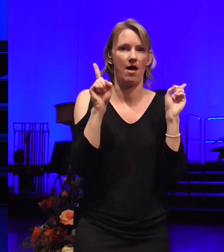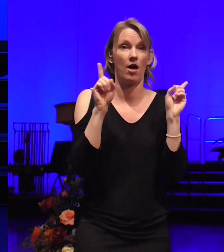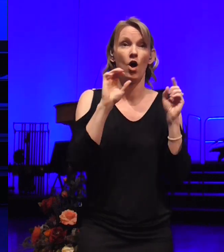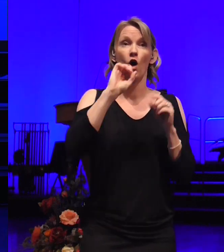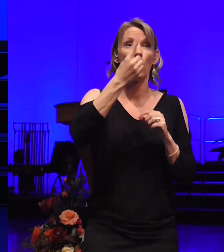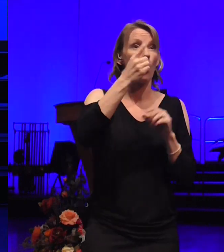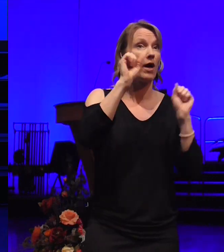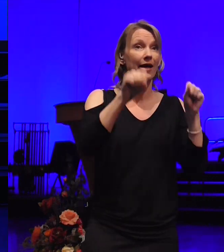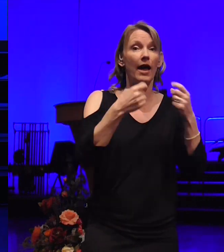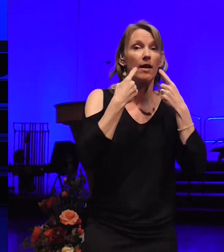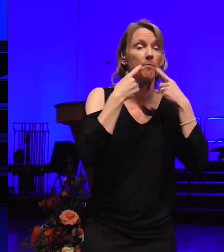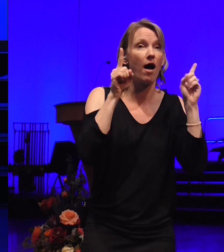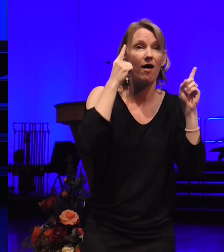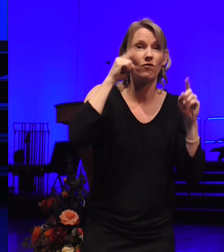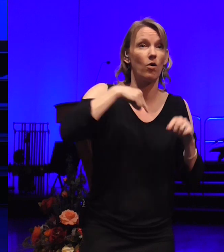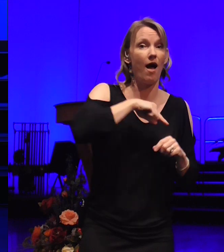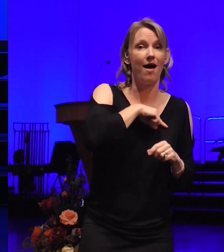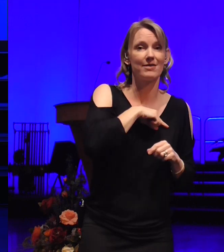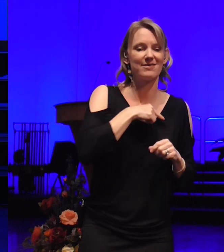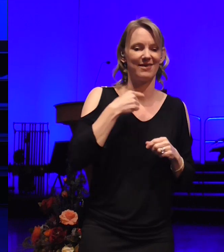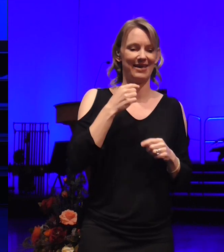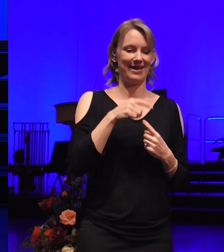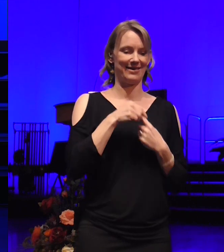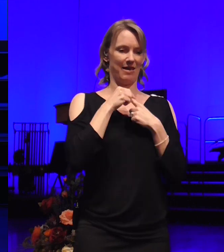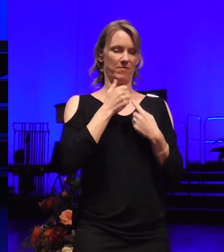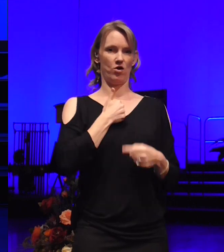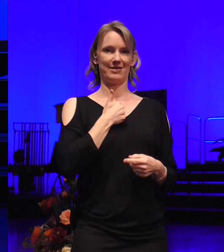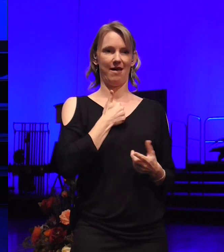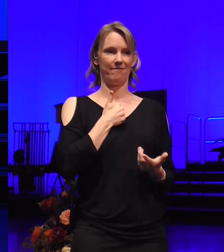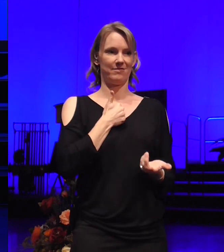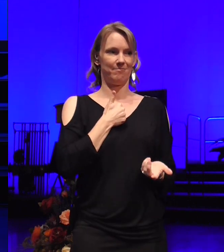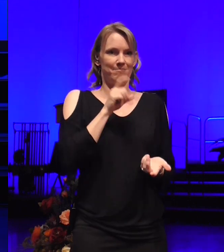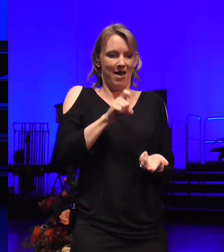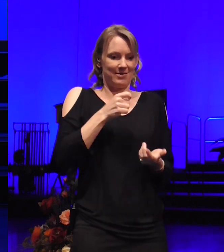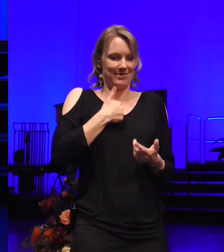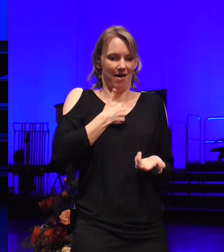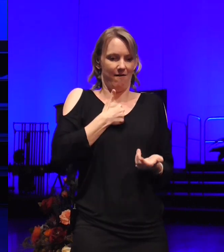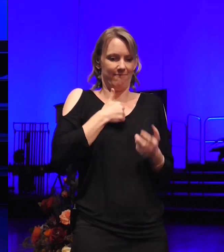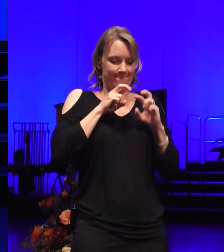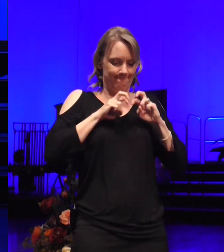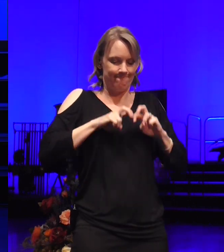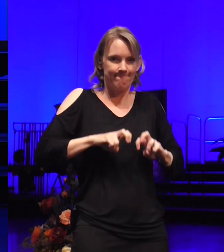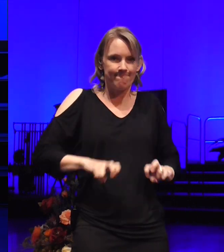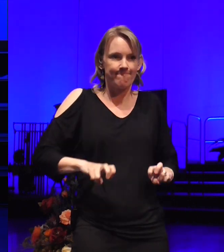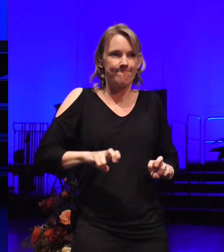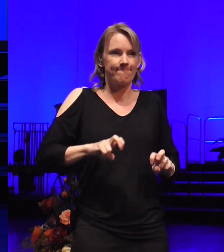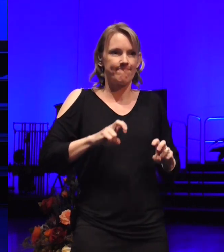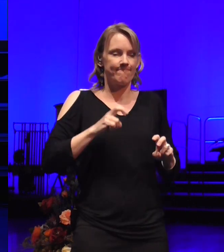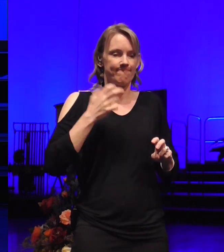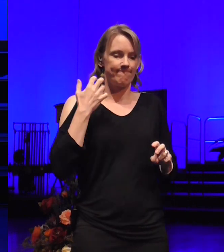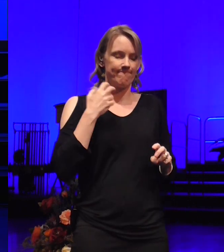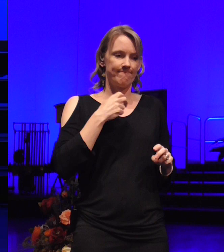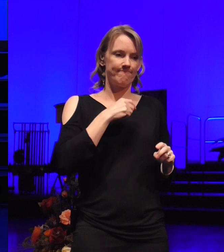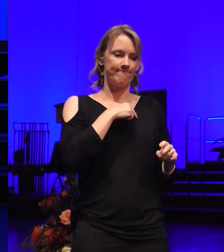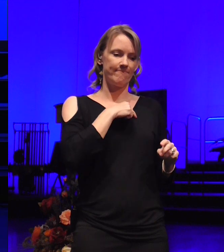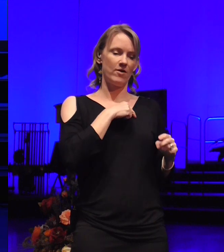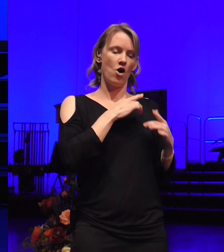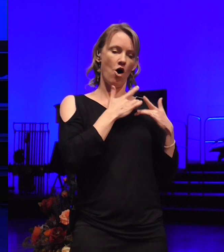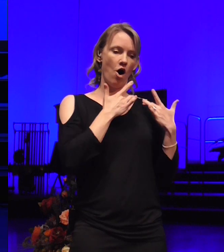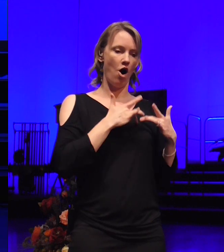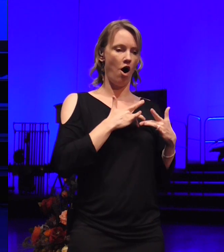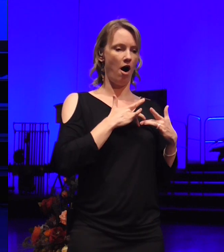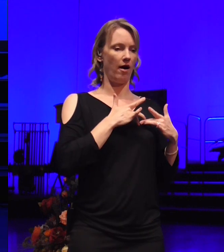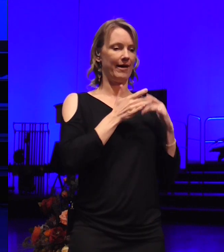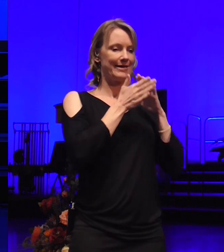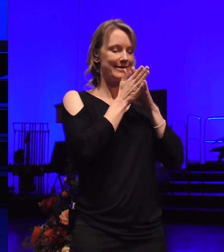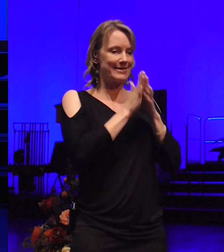no one can do it for us but ourselves. And so we journey into our hearts to be still and